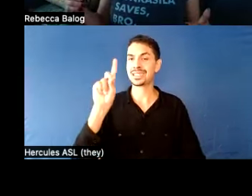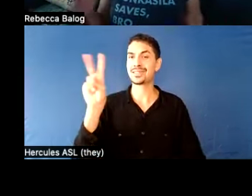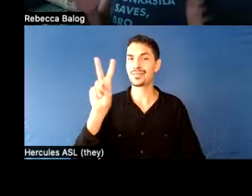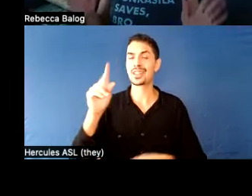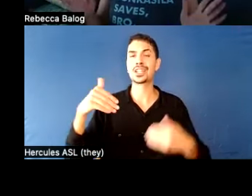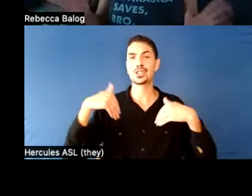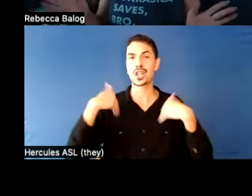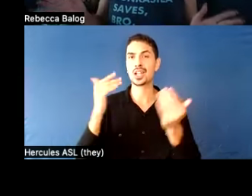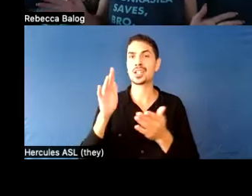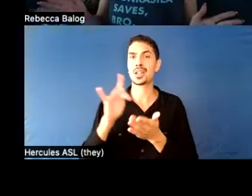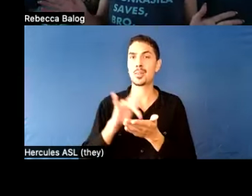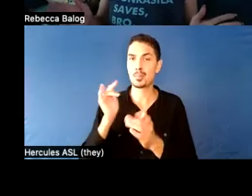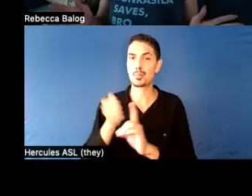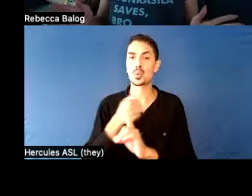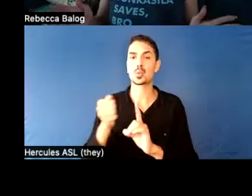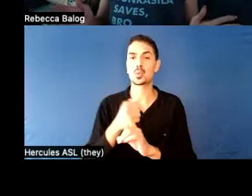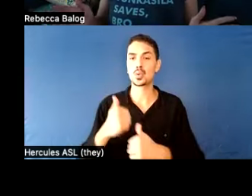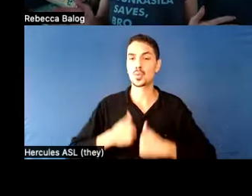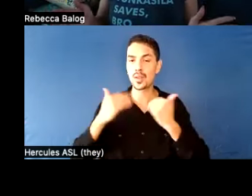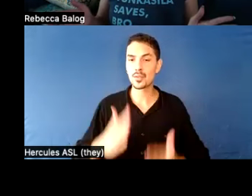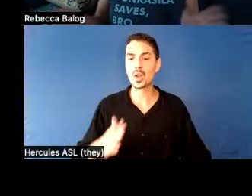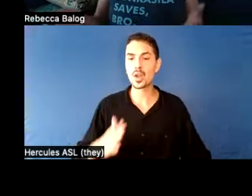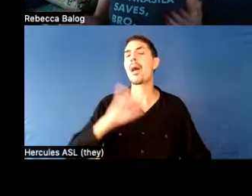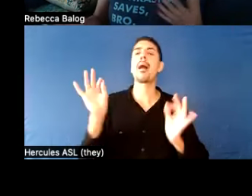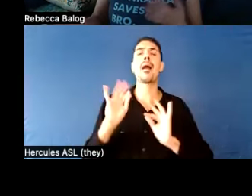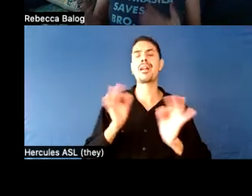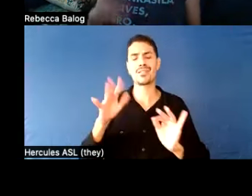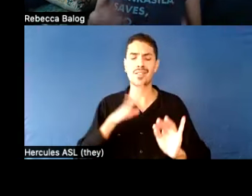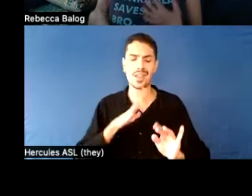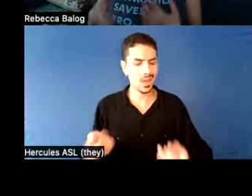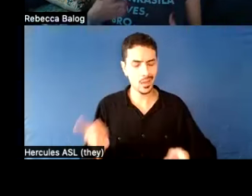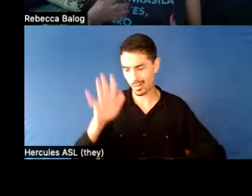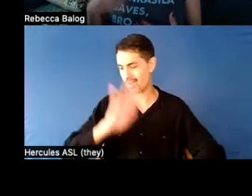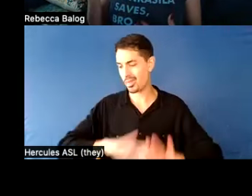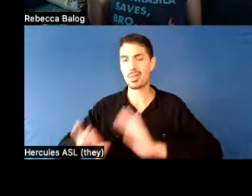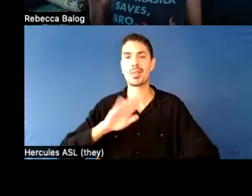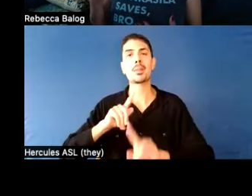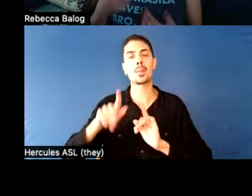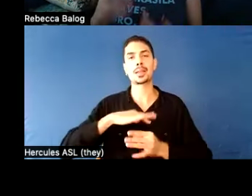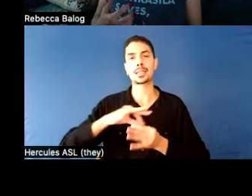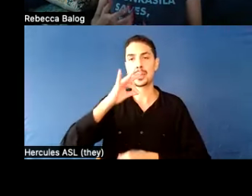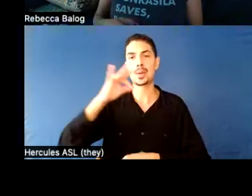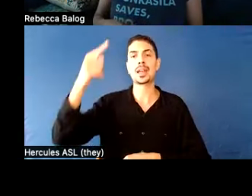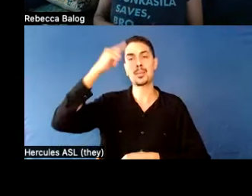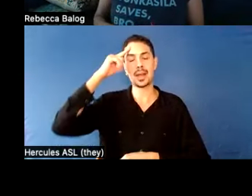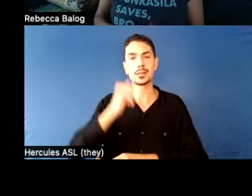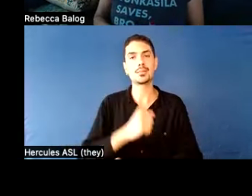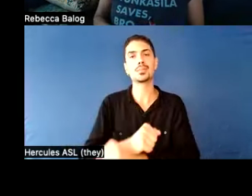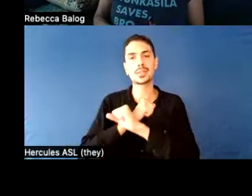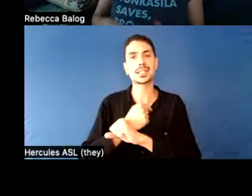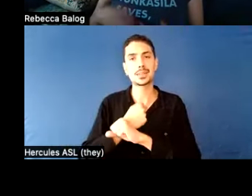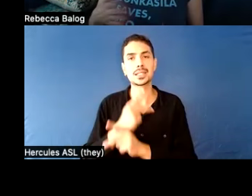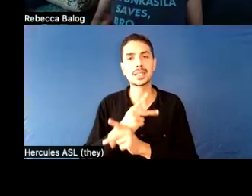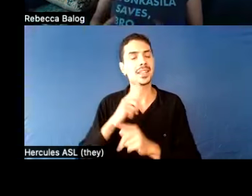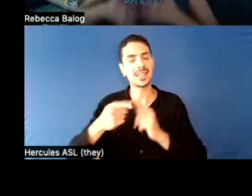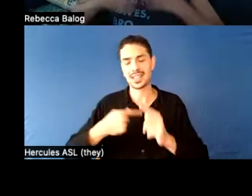I was like, oh, I've been minimizing, but that was a part of my spirit and my mind, and Tukashila had taken care of me until I